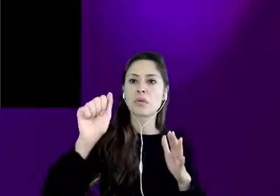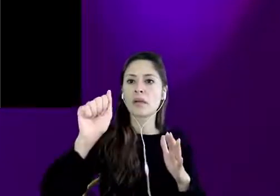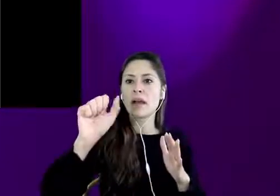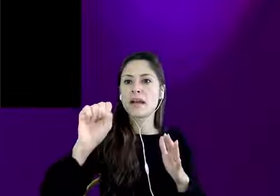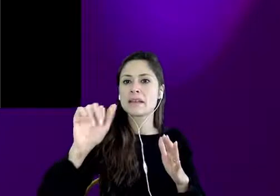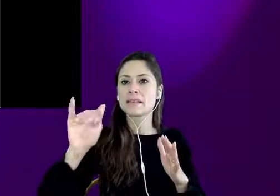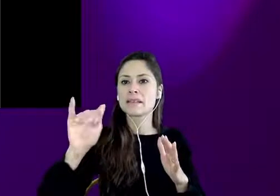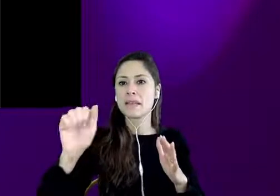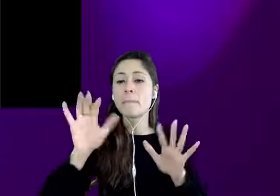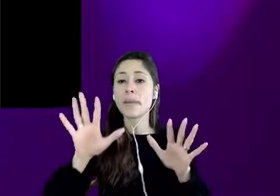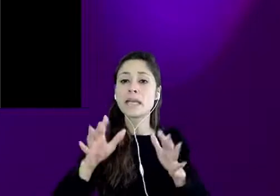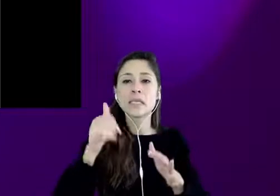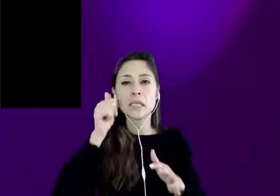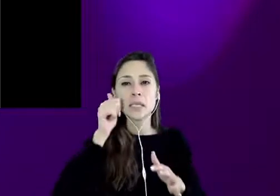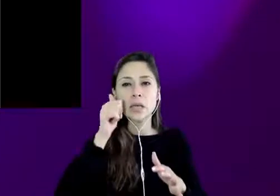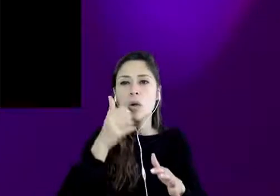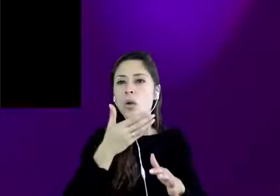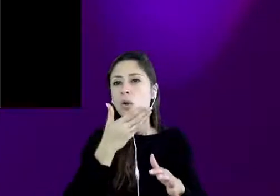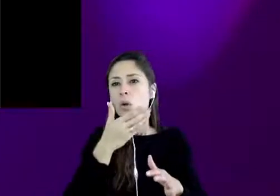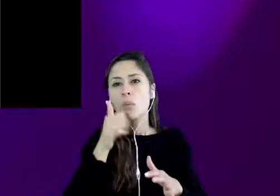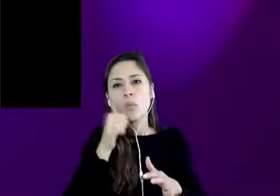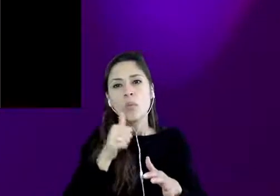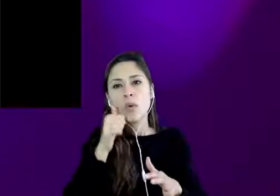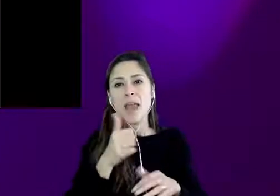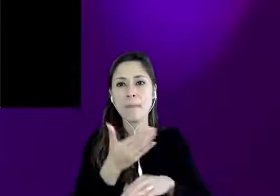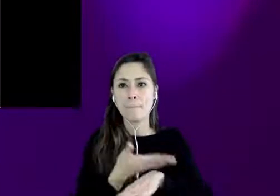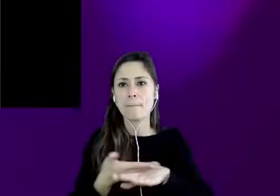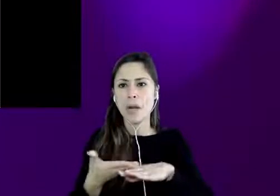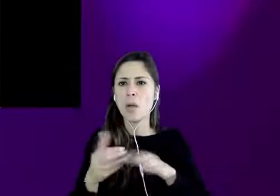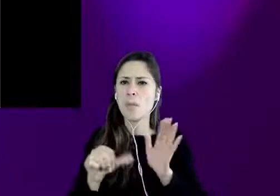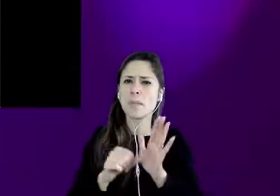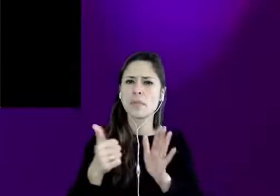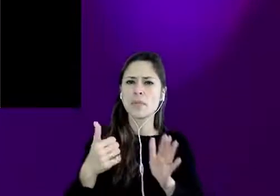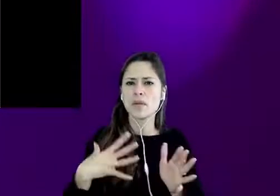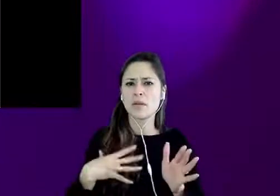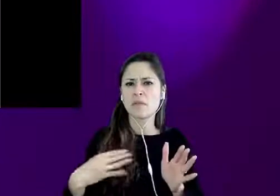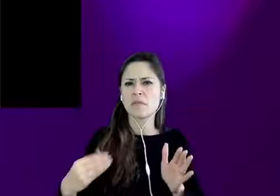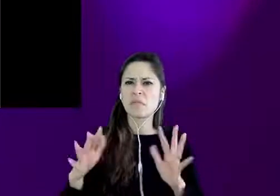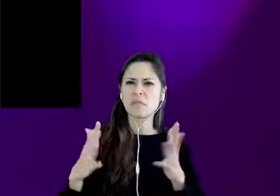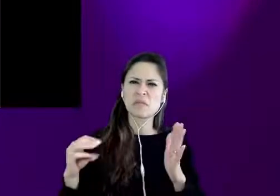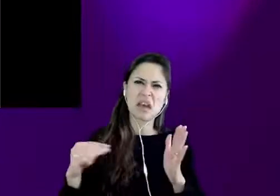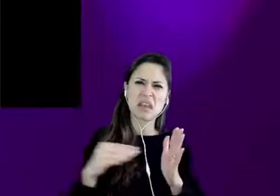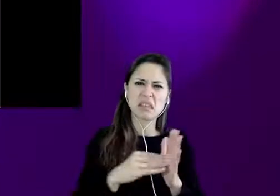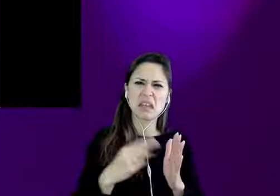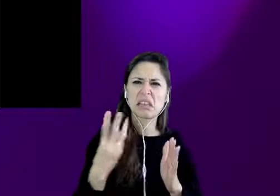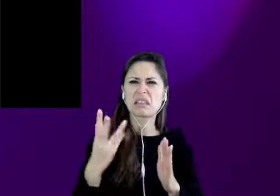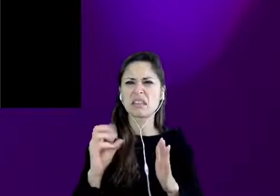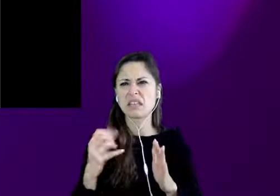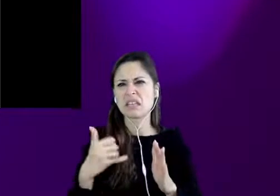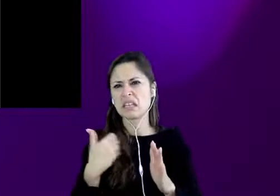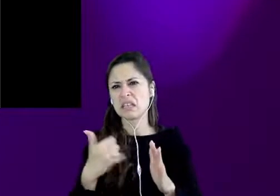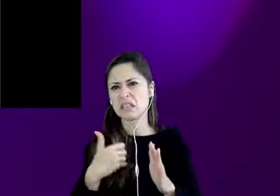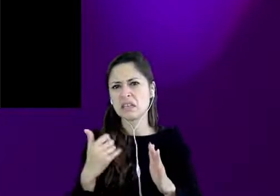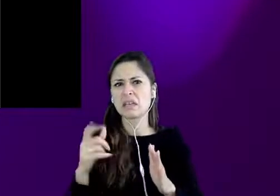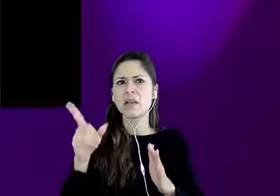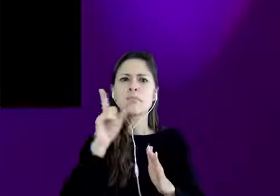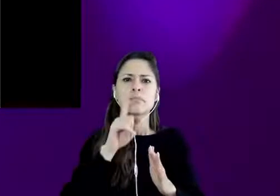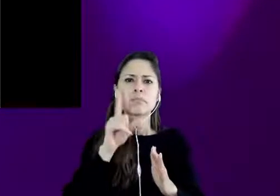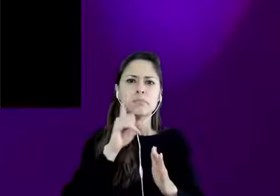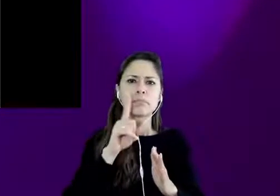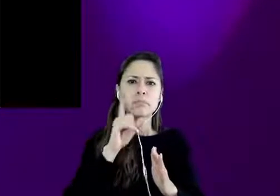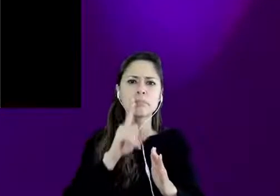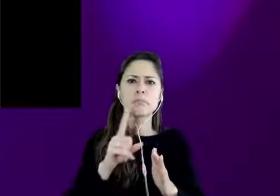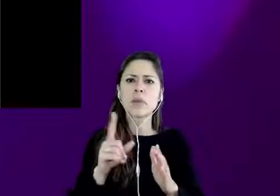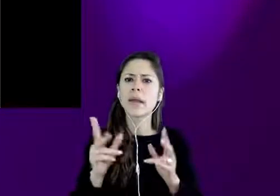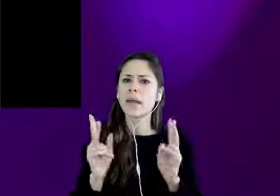is close to 30 now. If you look in Canada, it's the same. It's not only United States. Even there, the first age